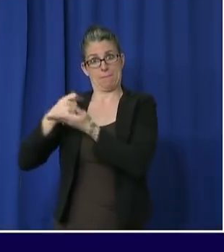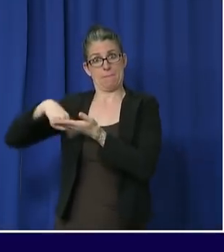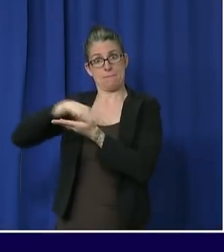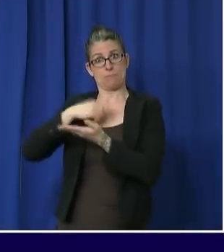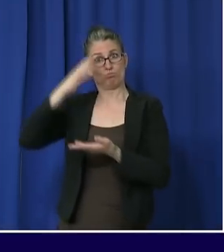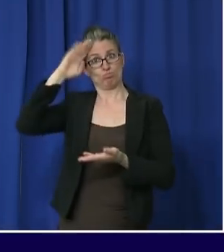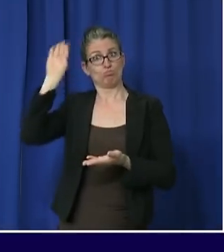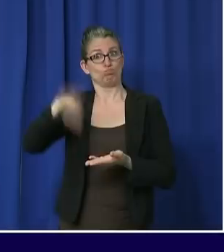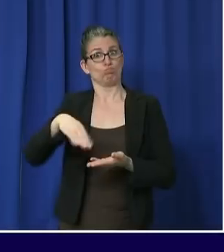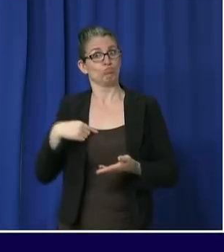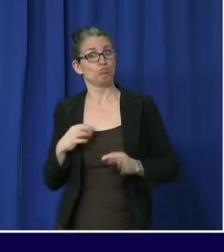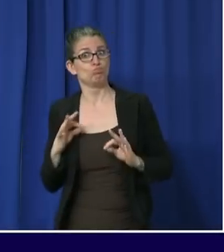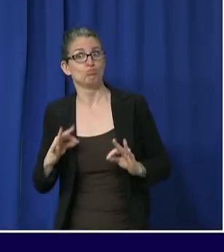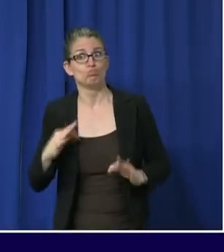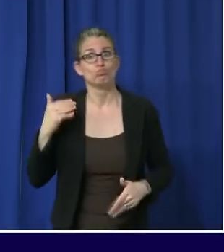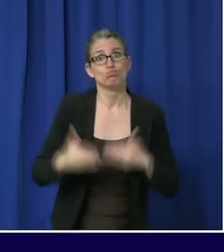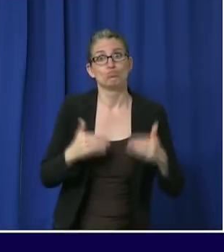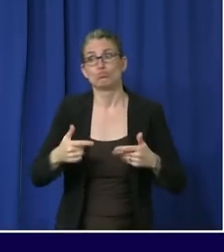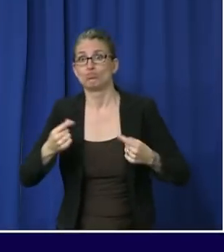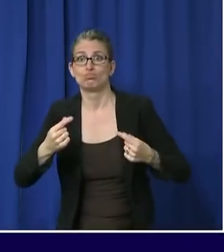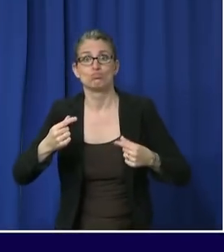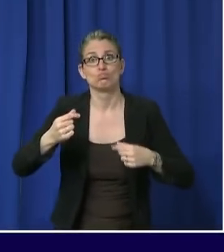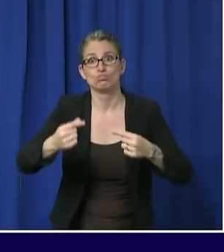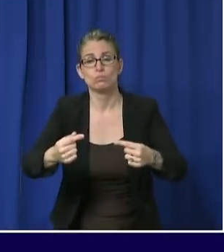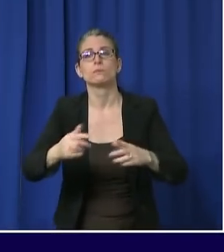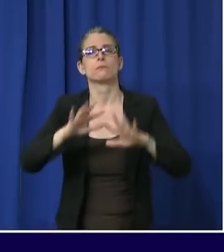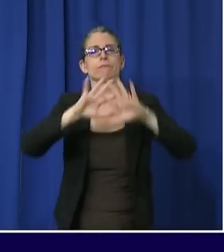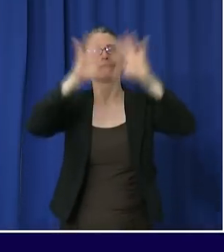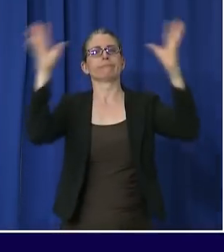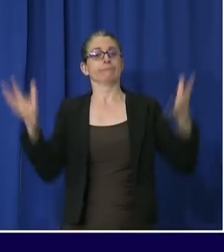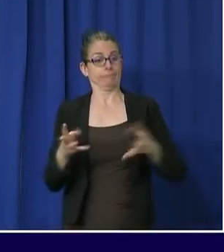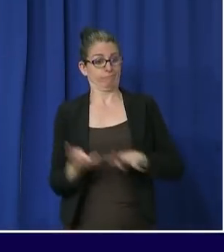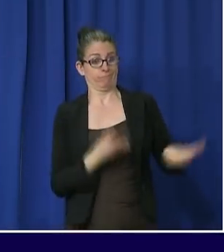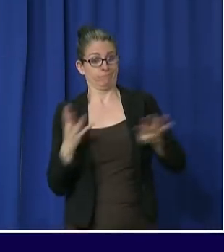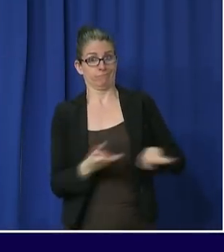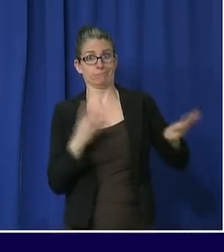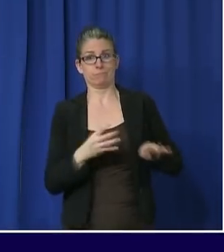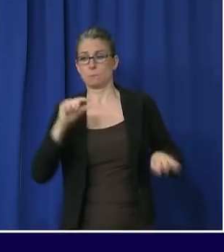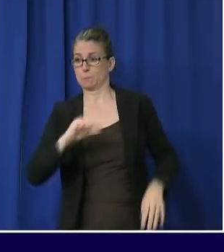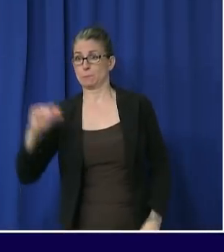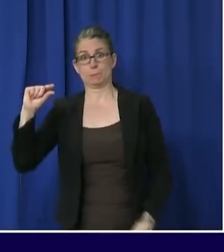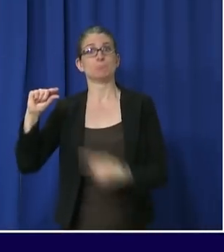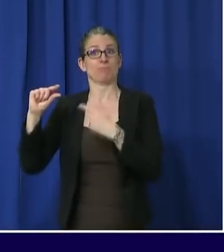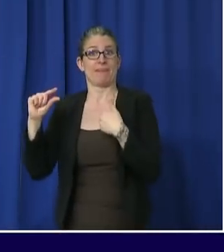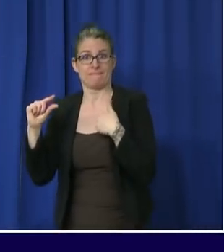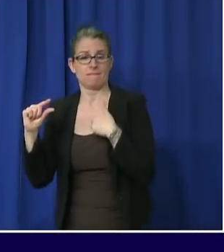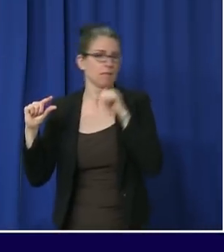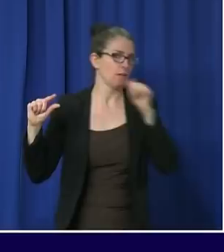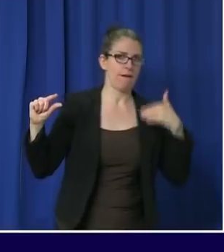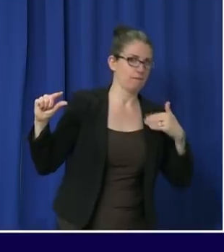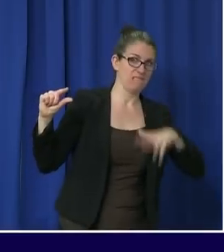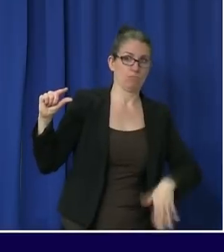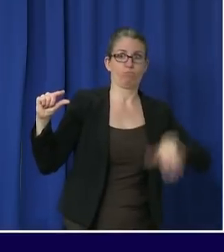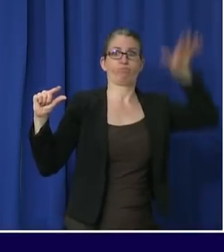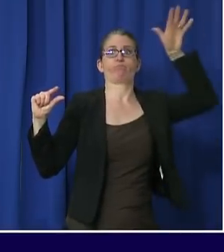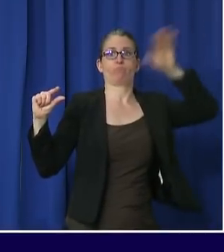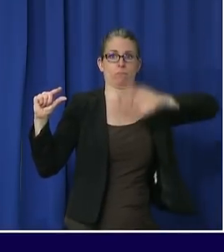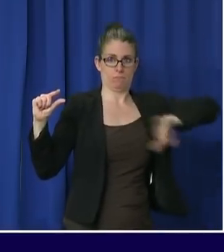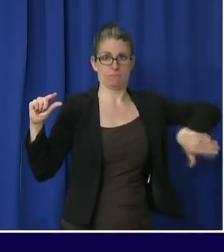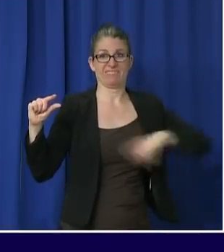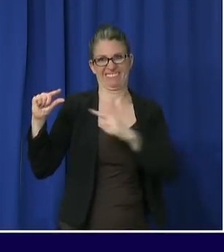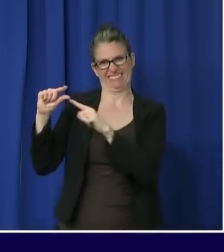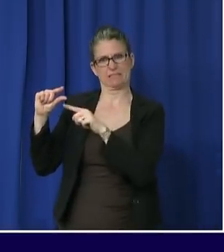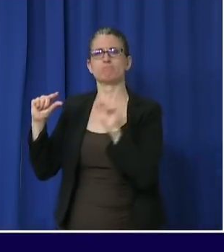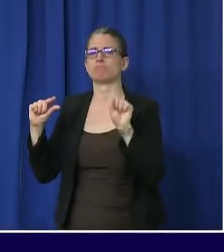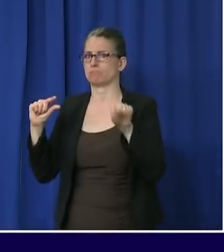positive? Maine's rate has been, thankfully, low, and that's one of those things where the lower you are, the better you are, as compared to